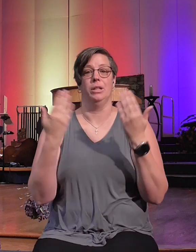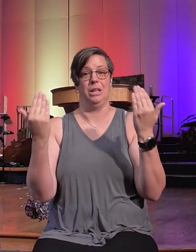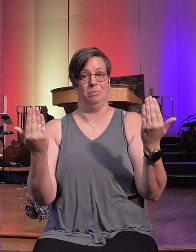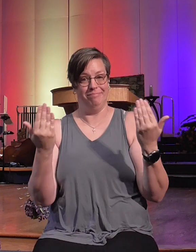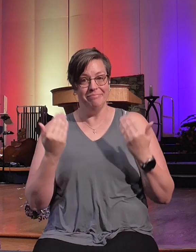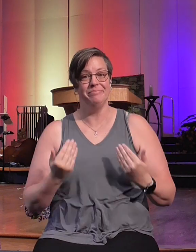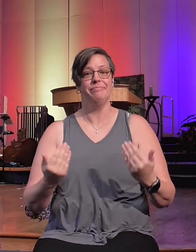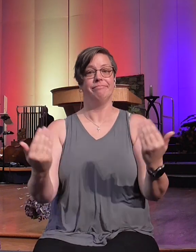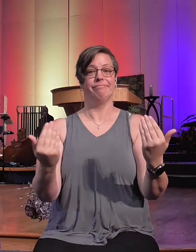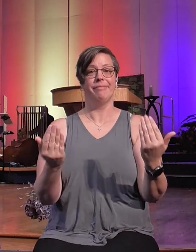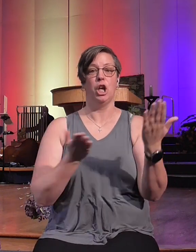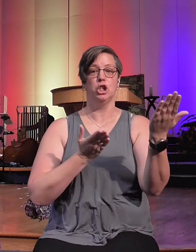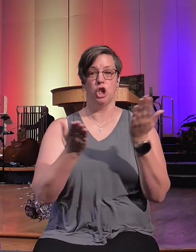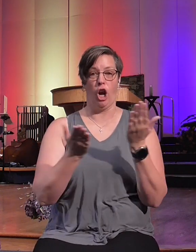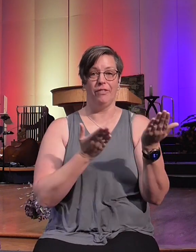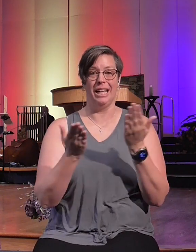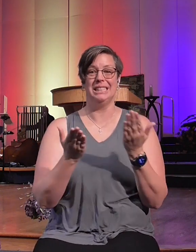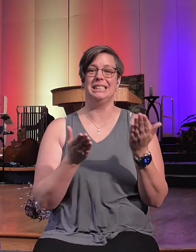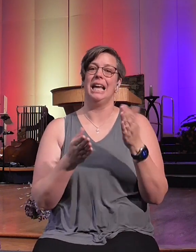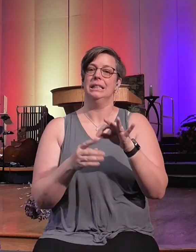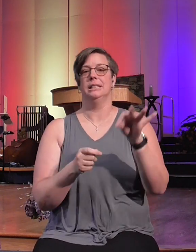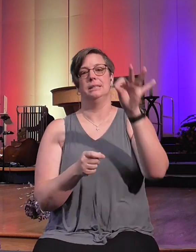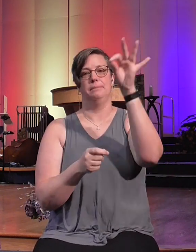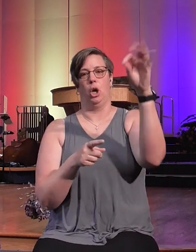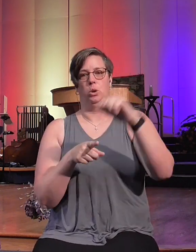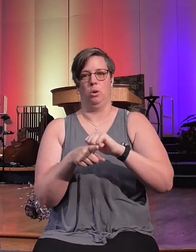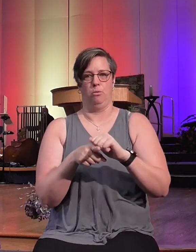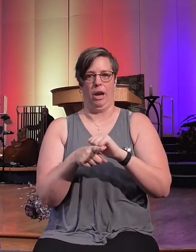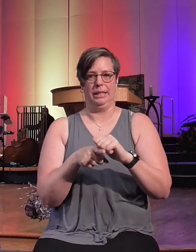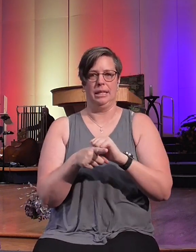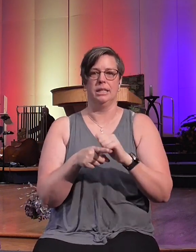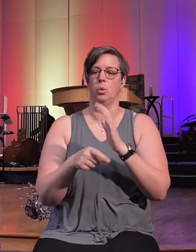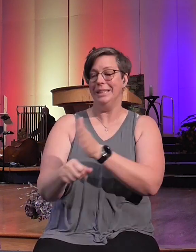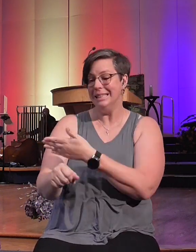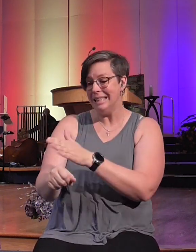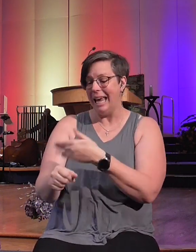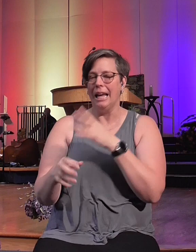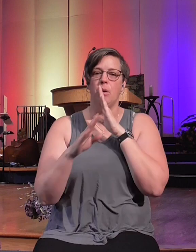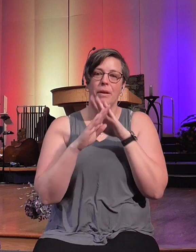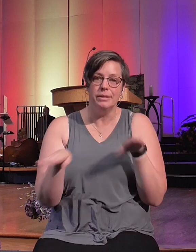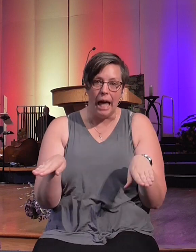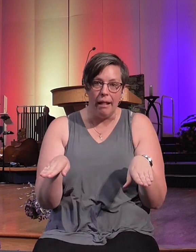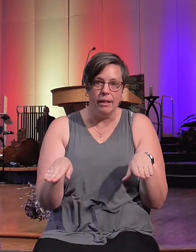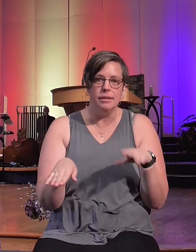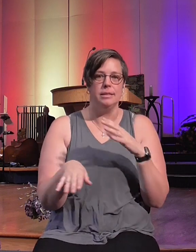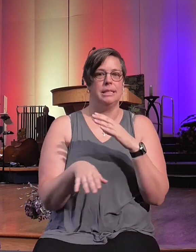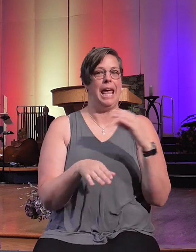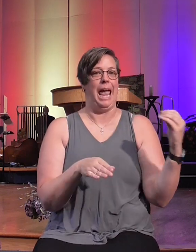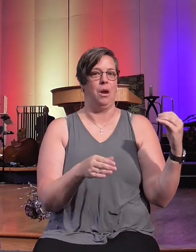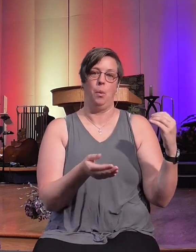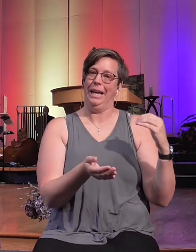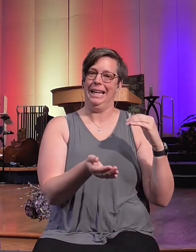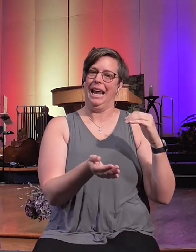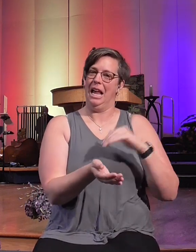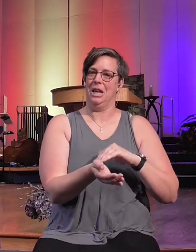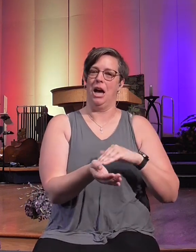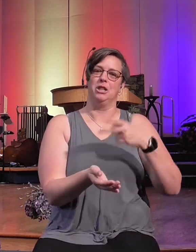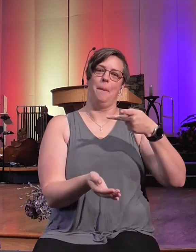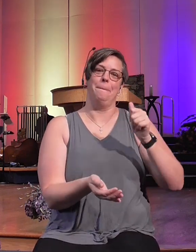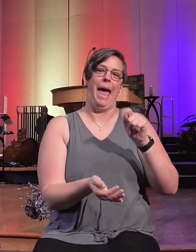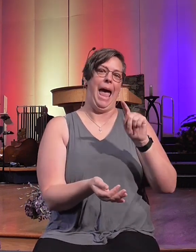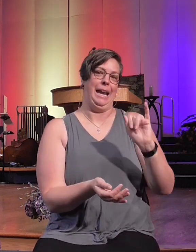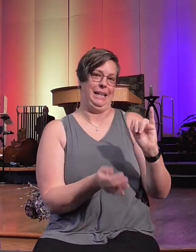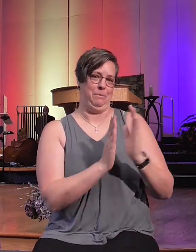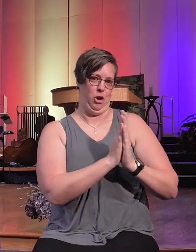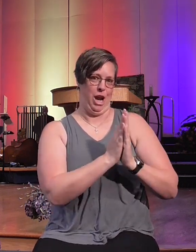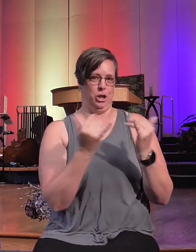now further into our service and spiritual practice as we sing together, experience silence together, and we get a Dr. Patty prayer today. So let